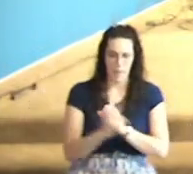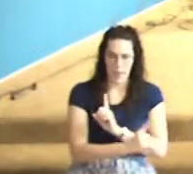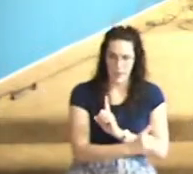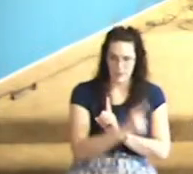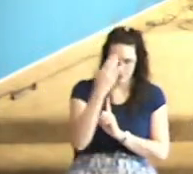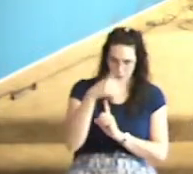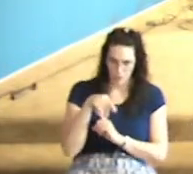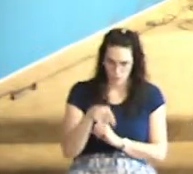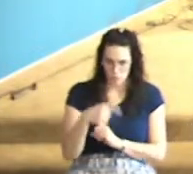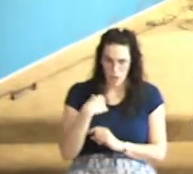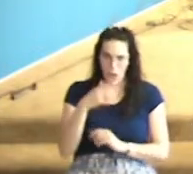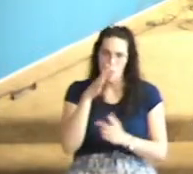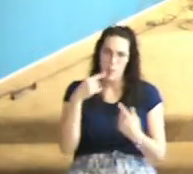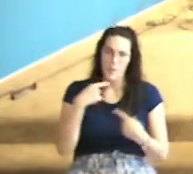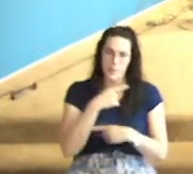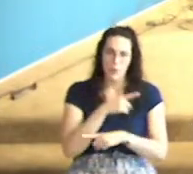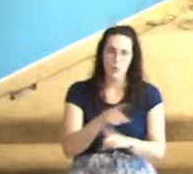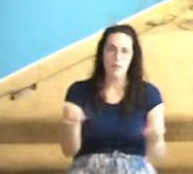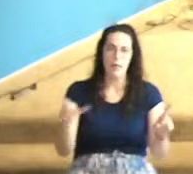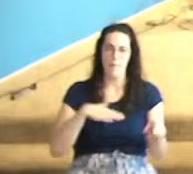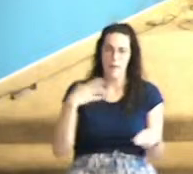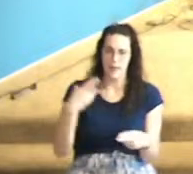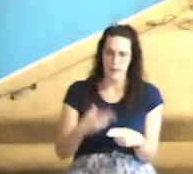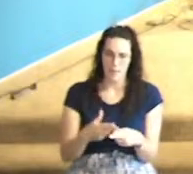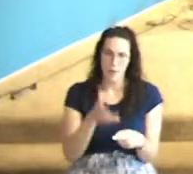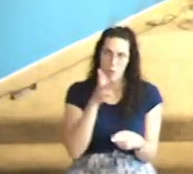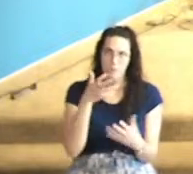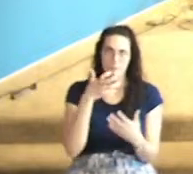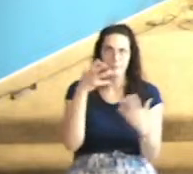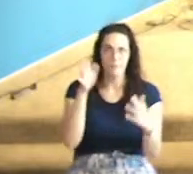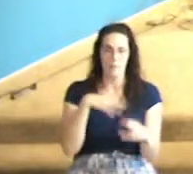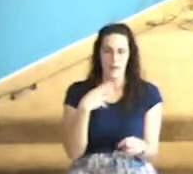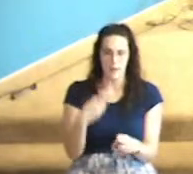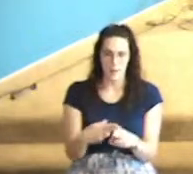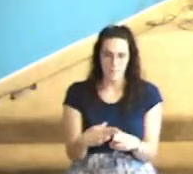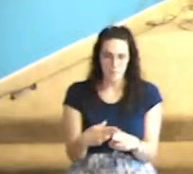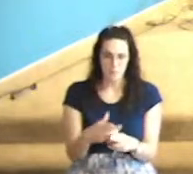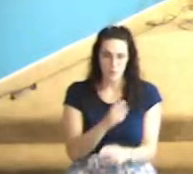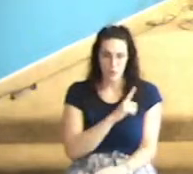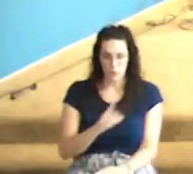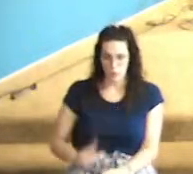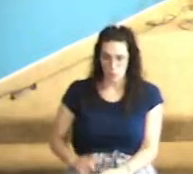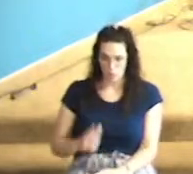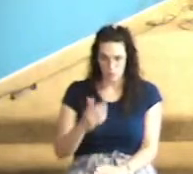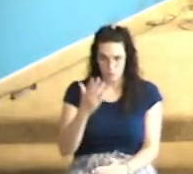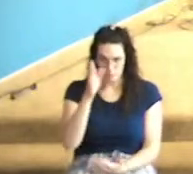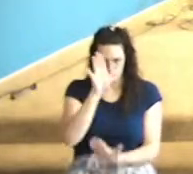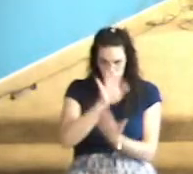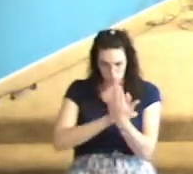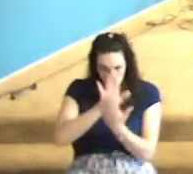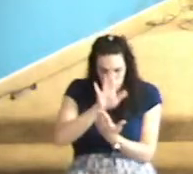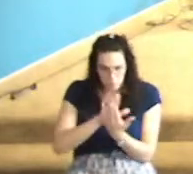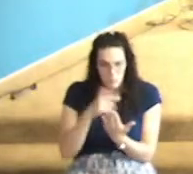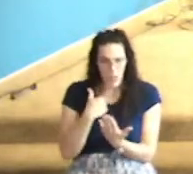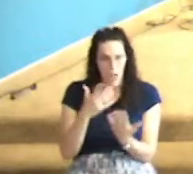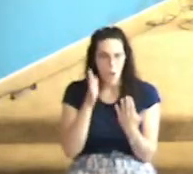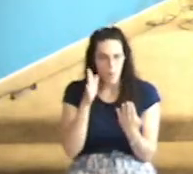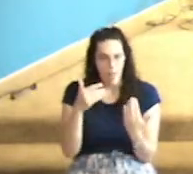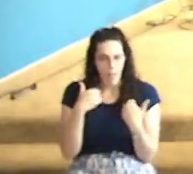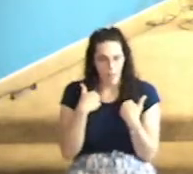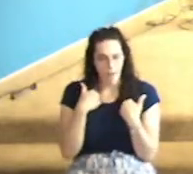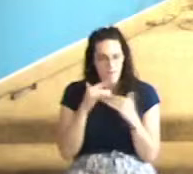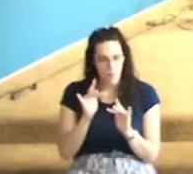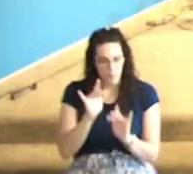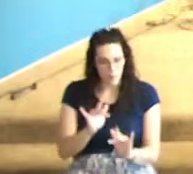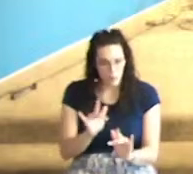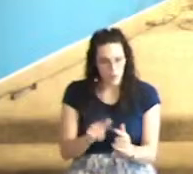will proclaim my name. I will call out my name. The Lord, in your presence, I will have mercy on whom I have